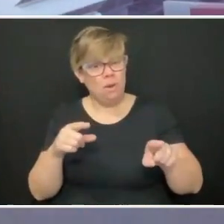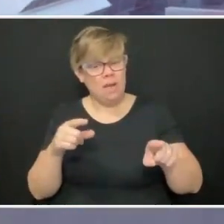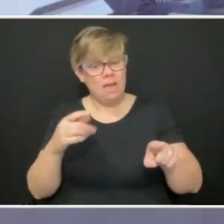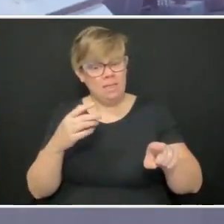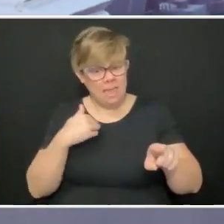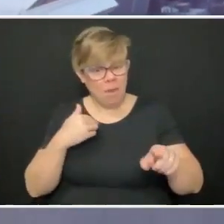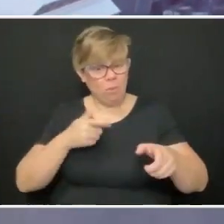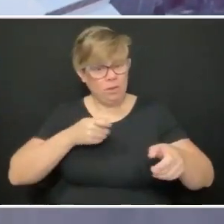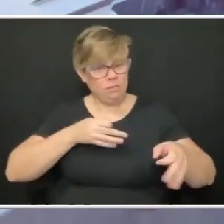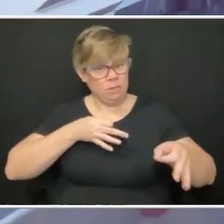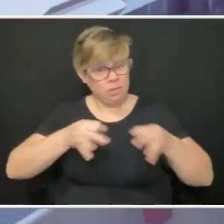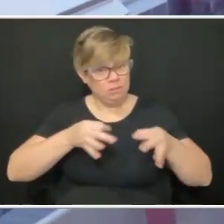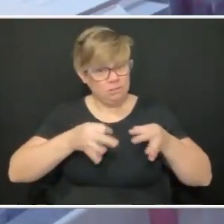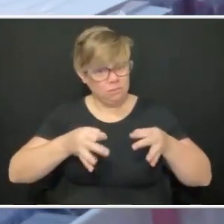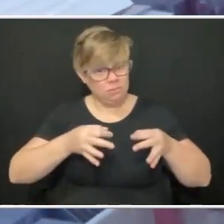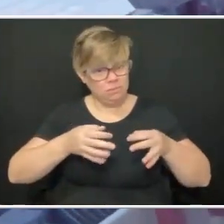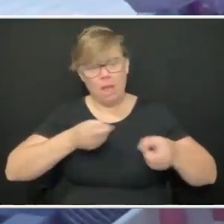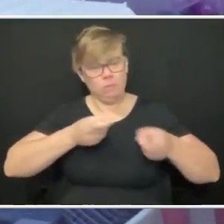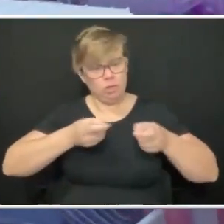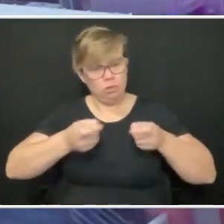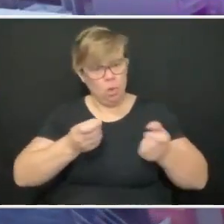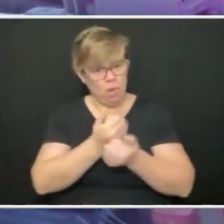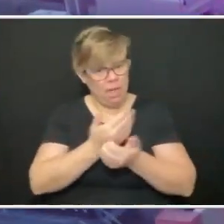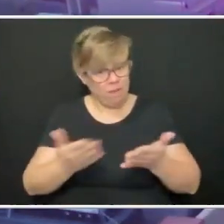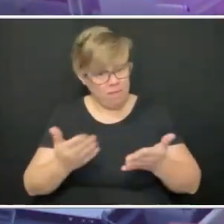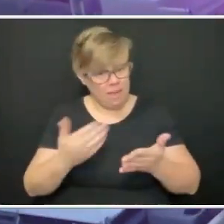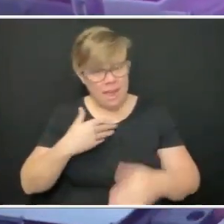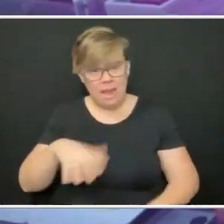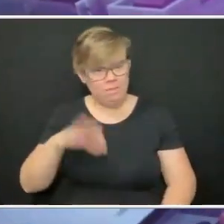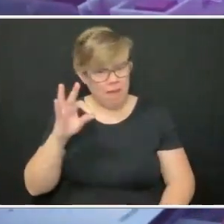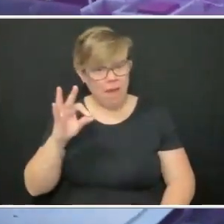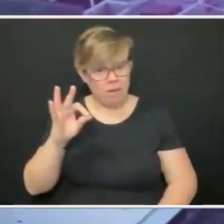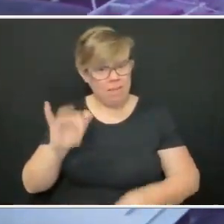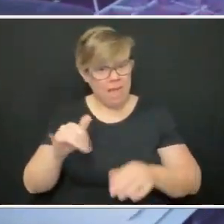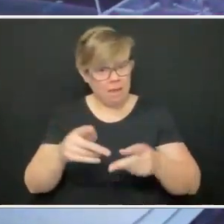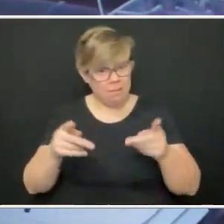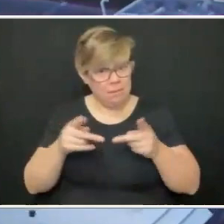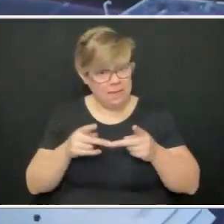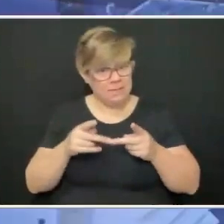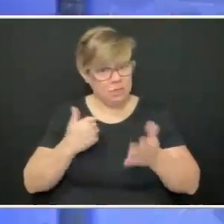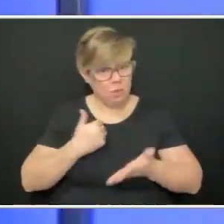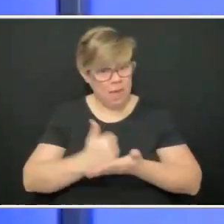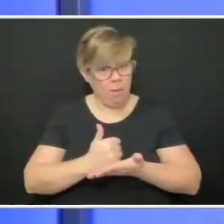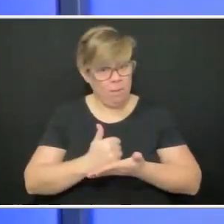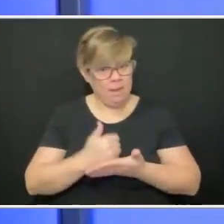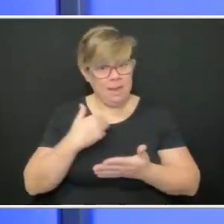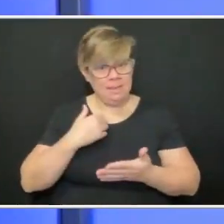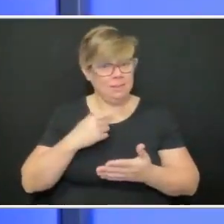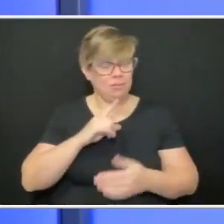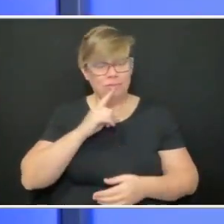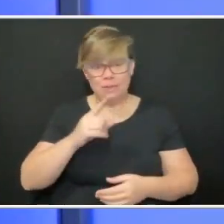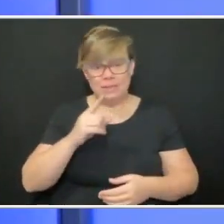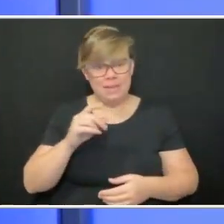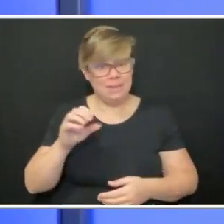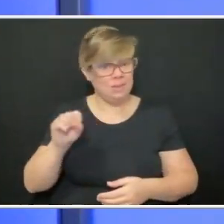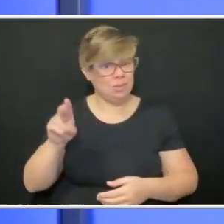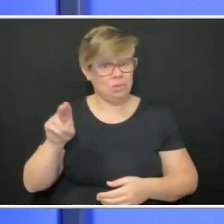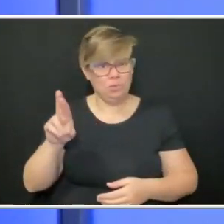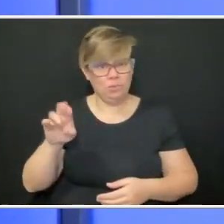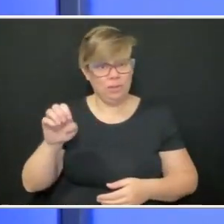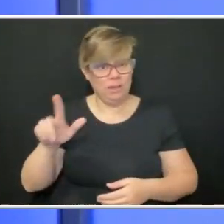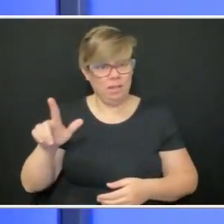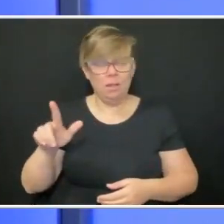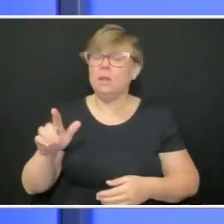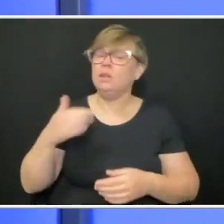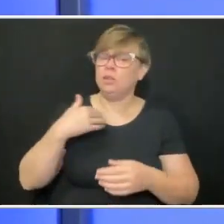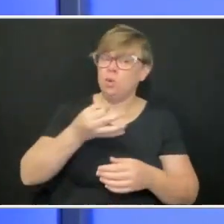it all and know what I needed. And I found that place. It's surreal almost. So coming up at 10 a.m., we're going to talk about